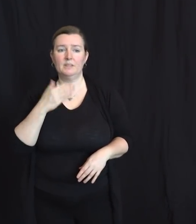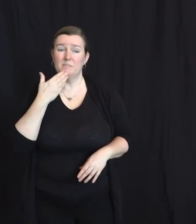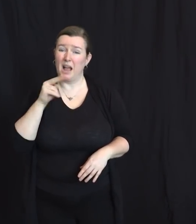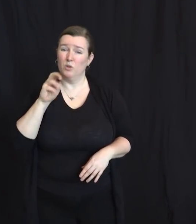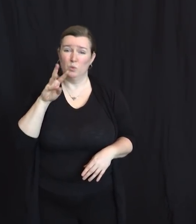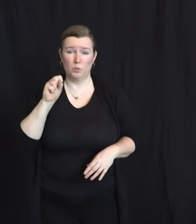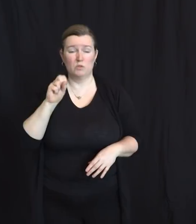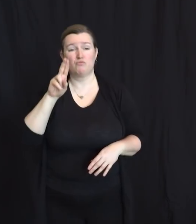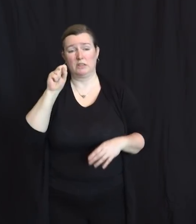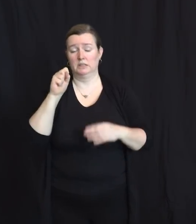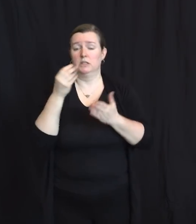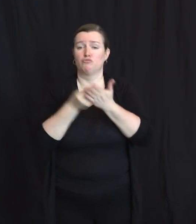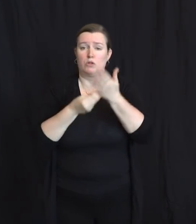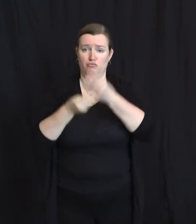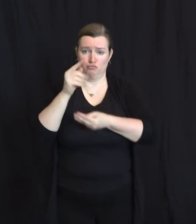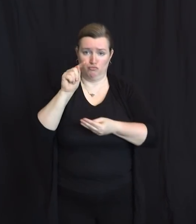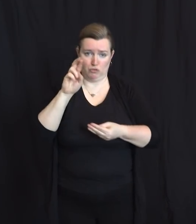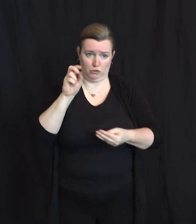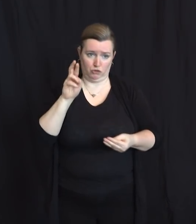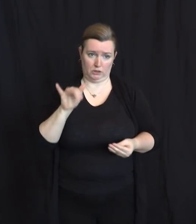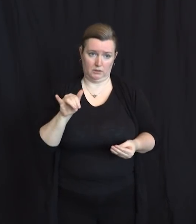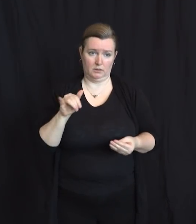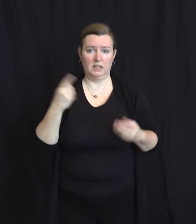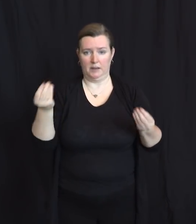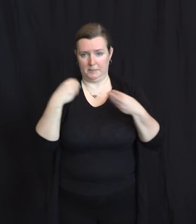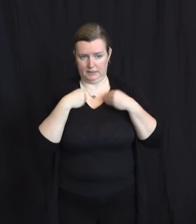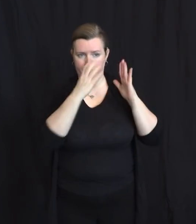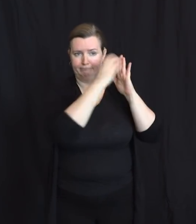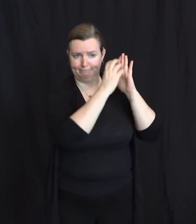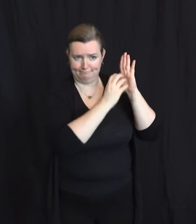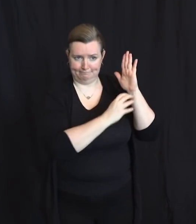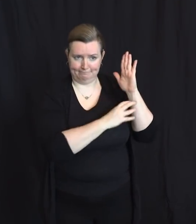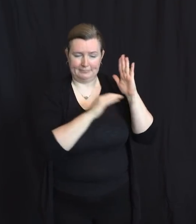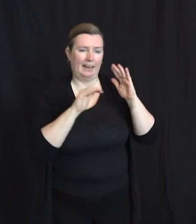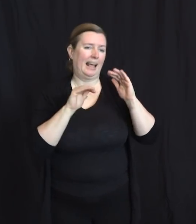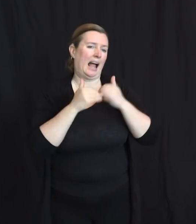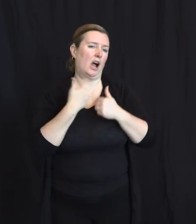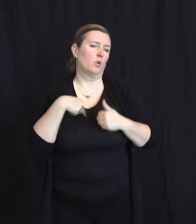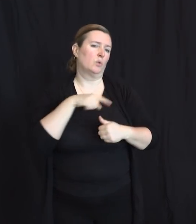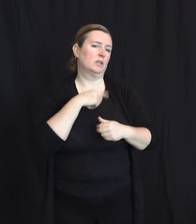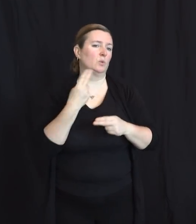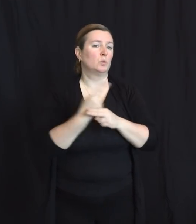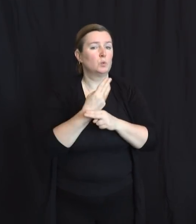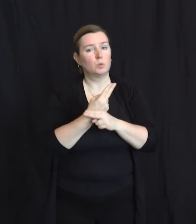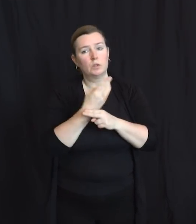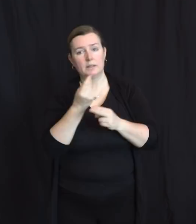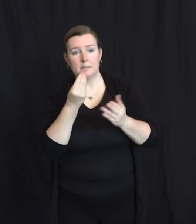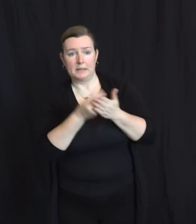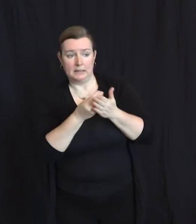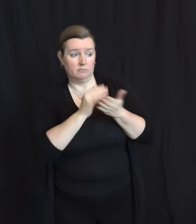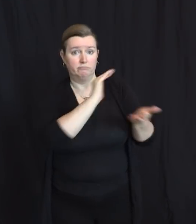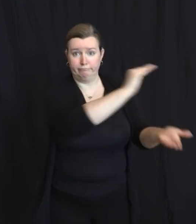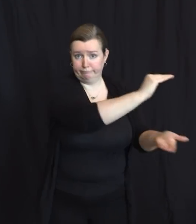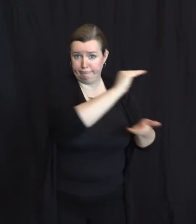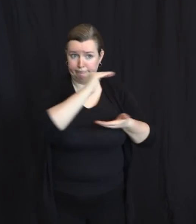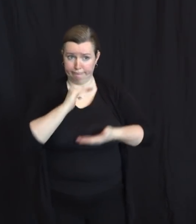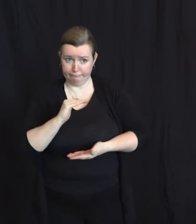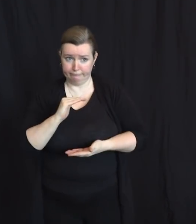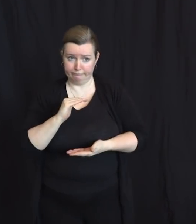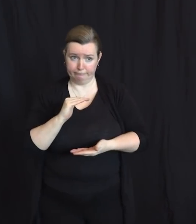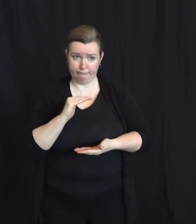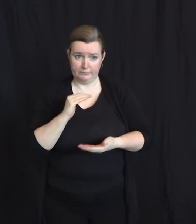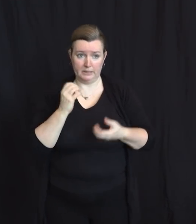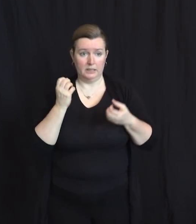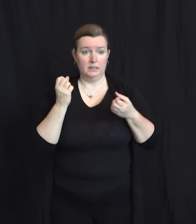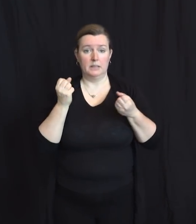guidance for how we can use the billions of dollars in funding provided to the state and many of our counties in the CARES Act, which